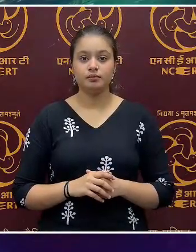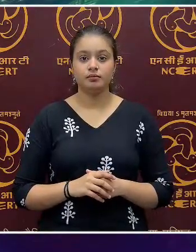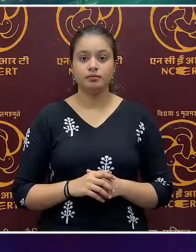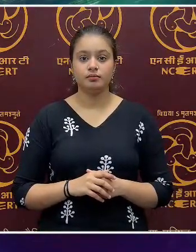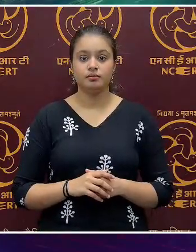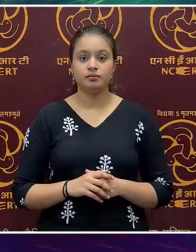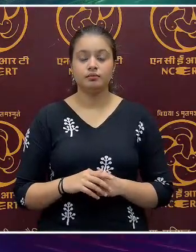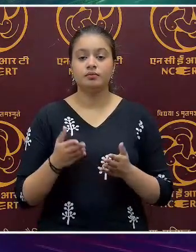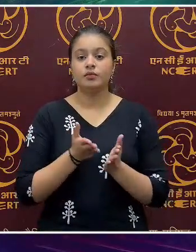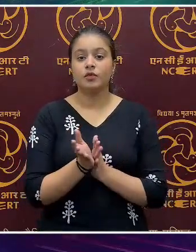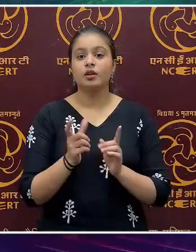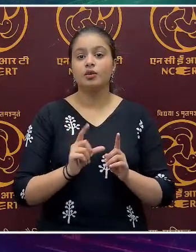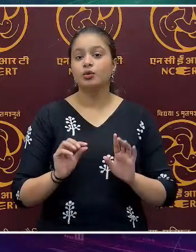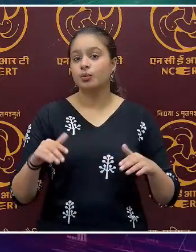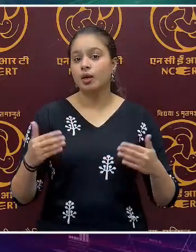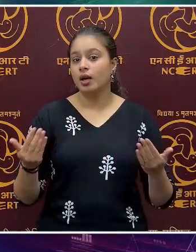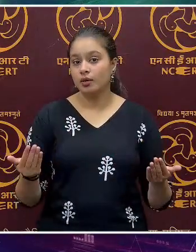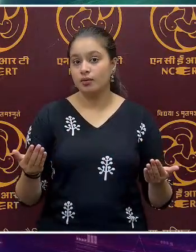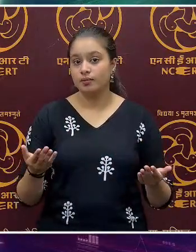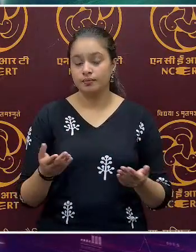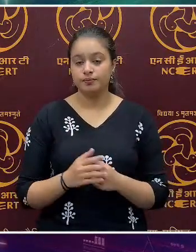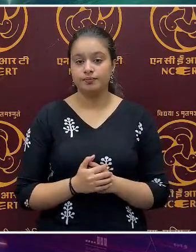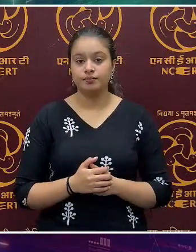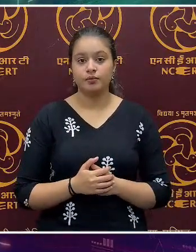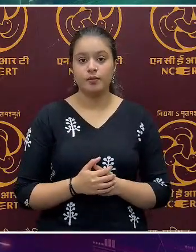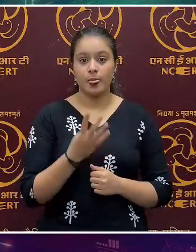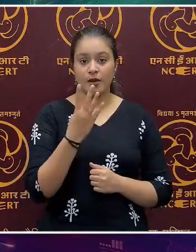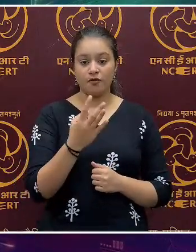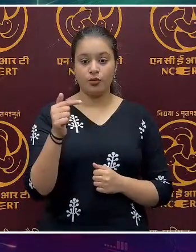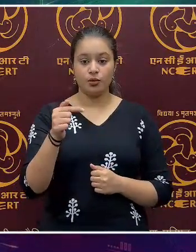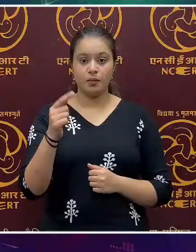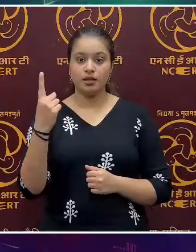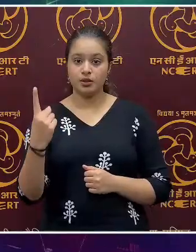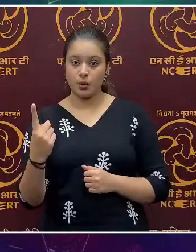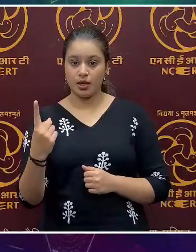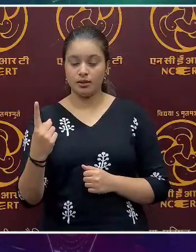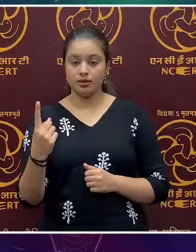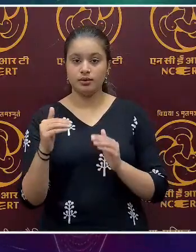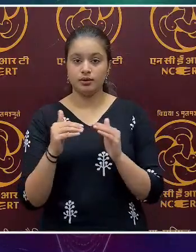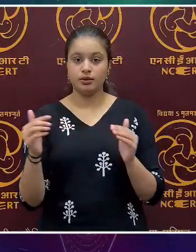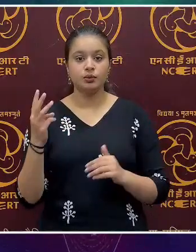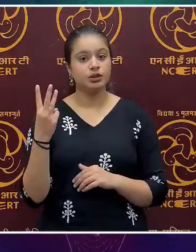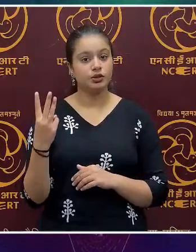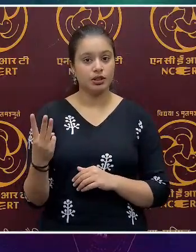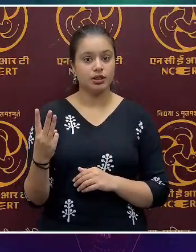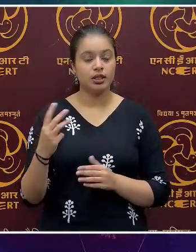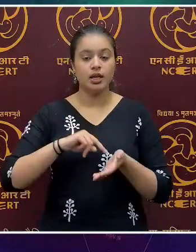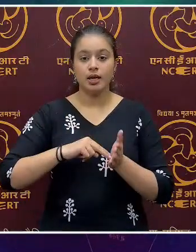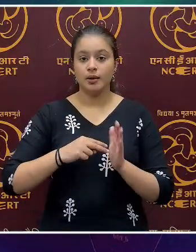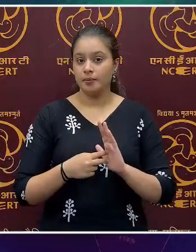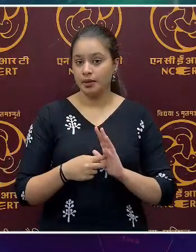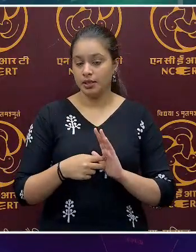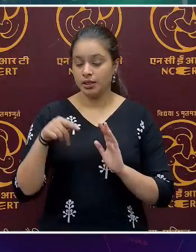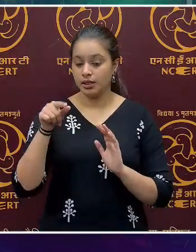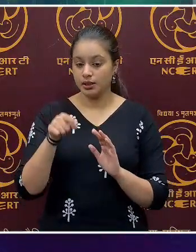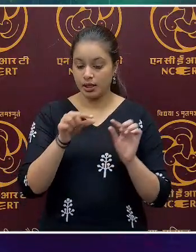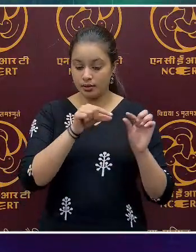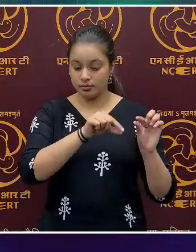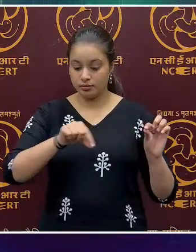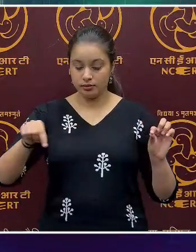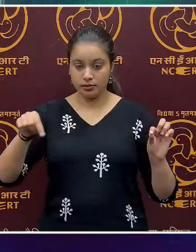we will go like this, like 4 minus 1, 4 minus 1. It means that this